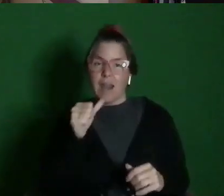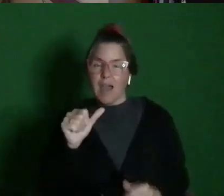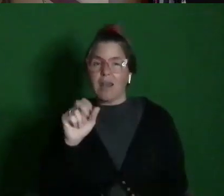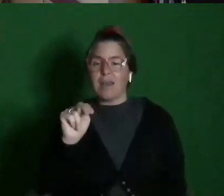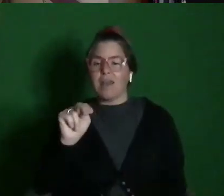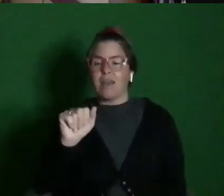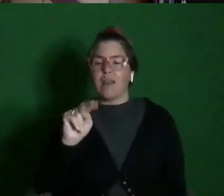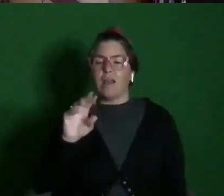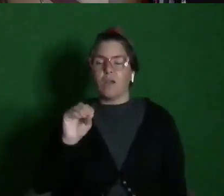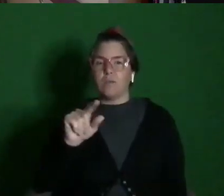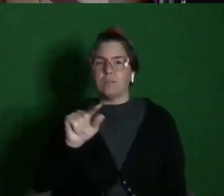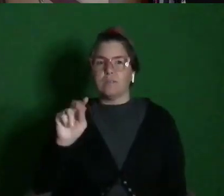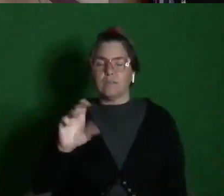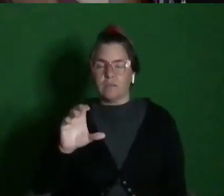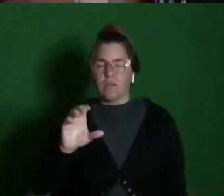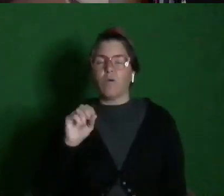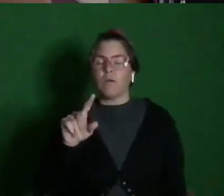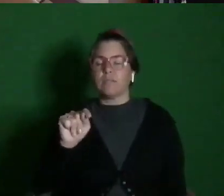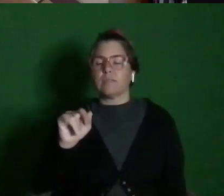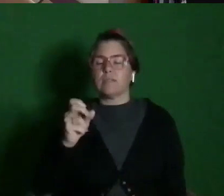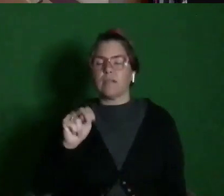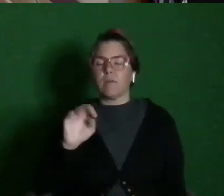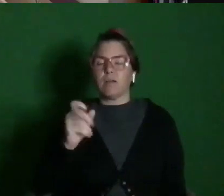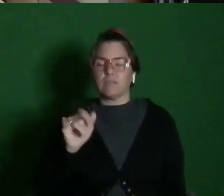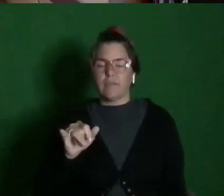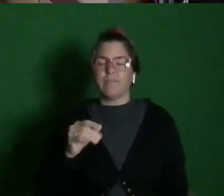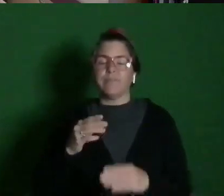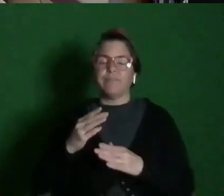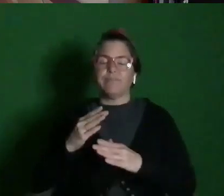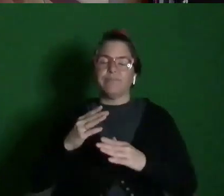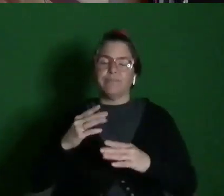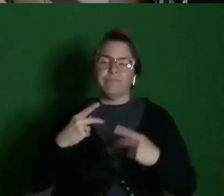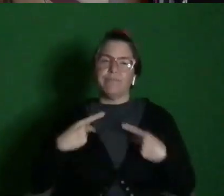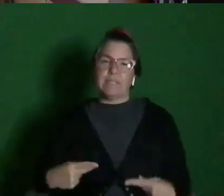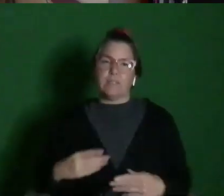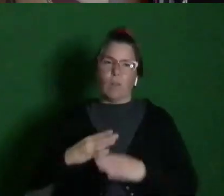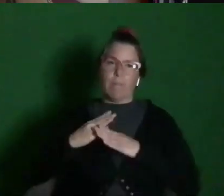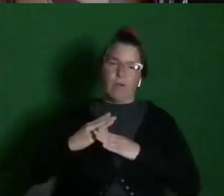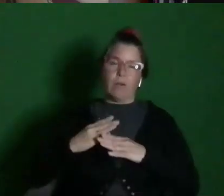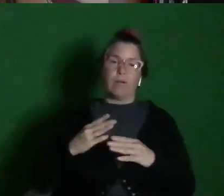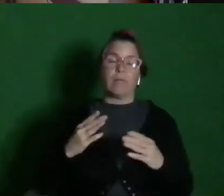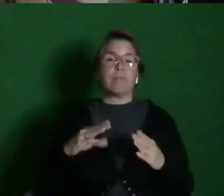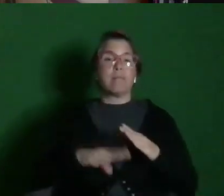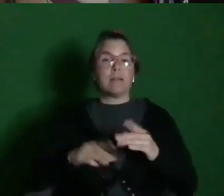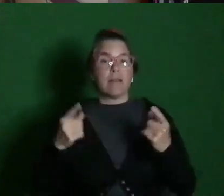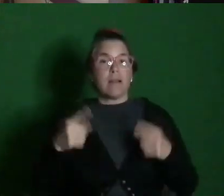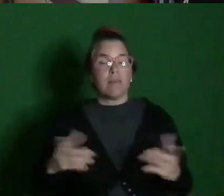zinc or titanium oxide sort of physical barrier. So basically what happens is that